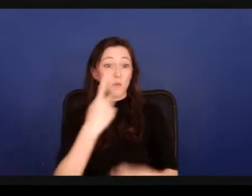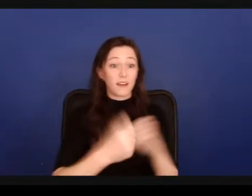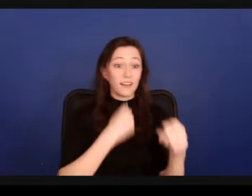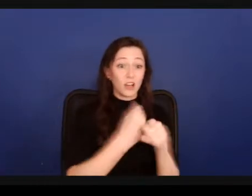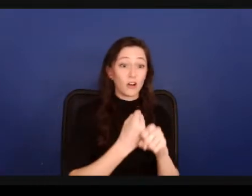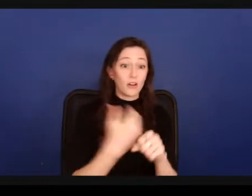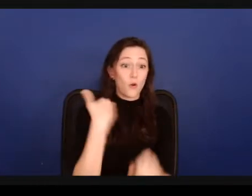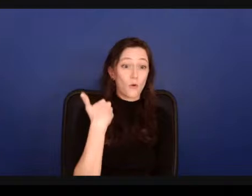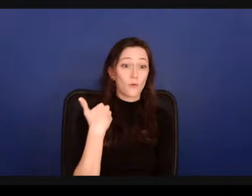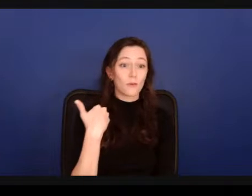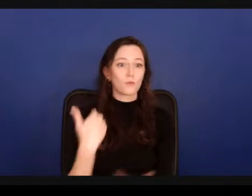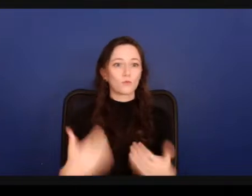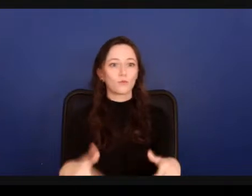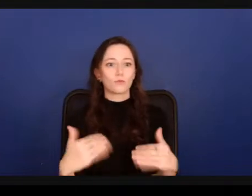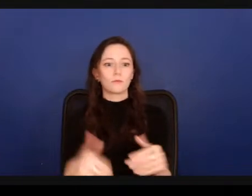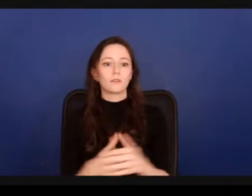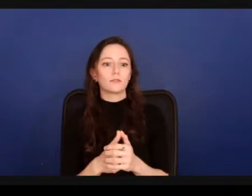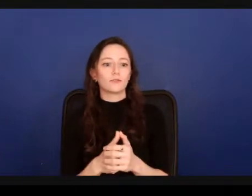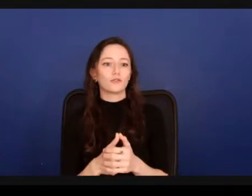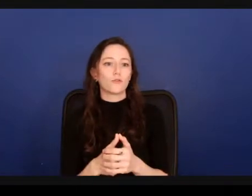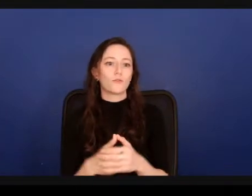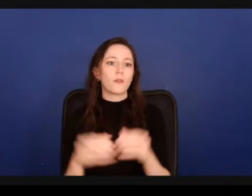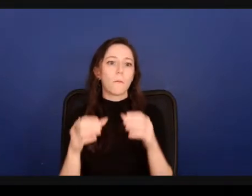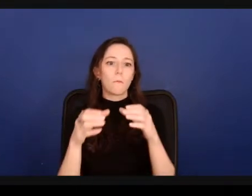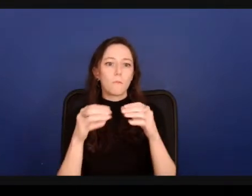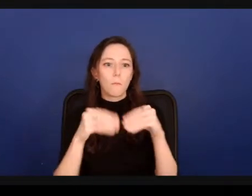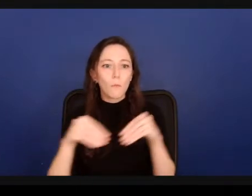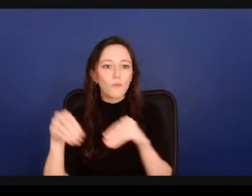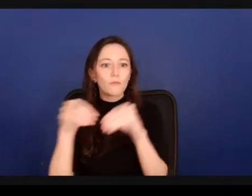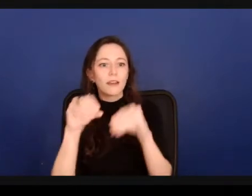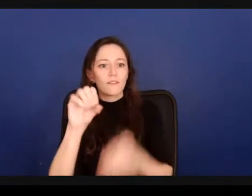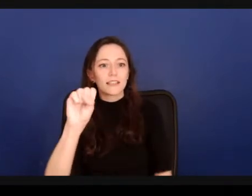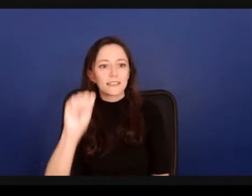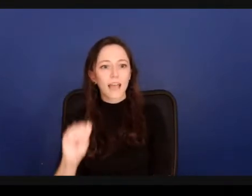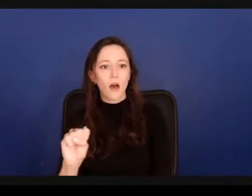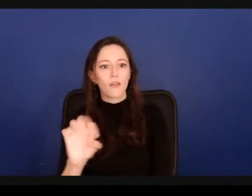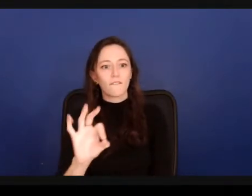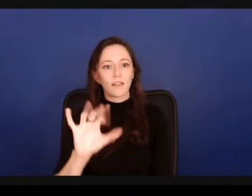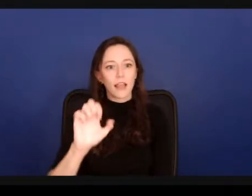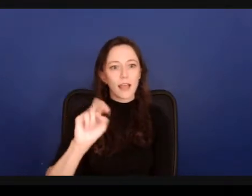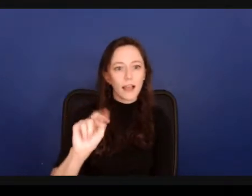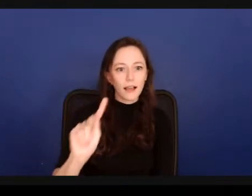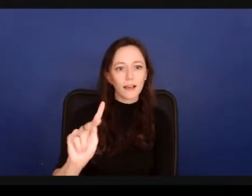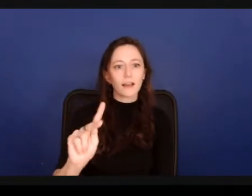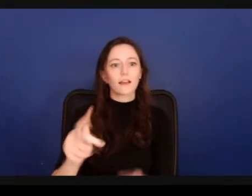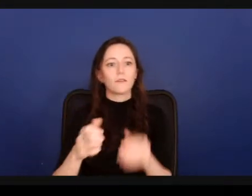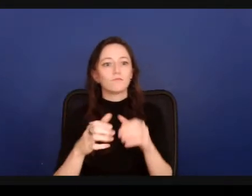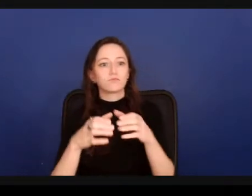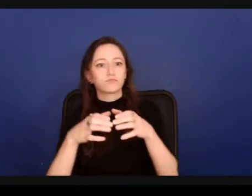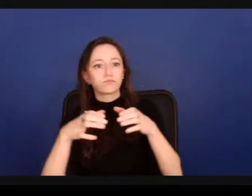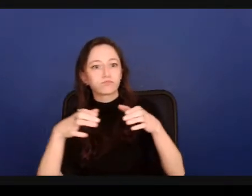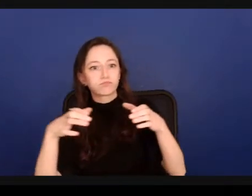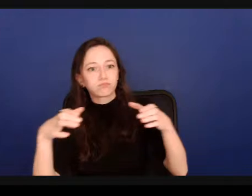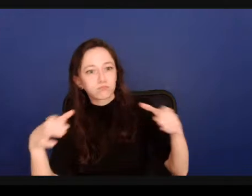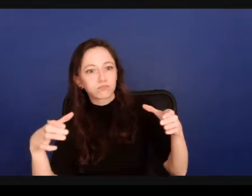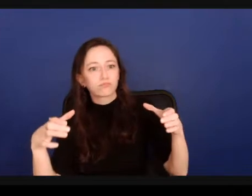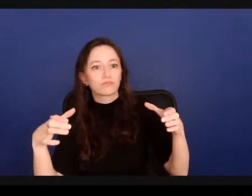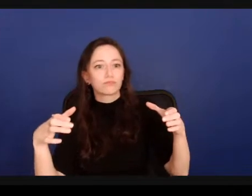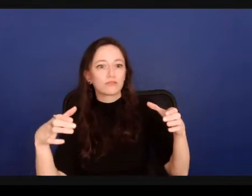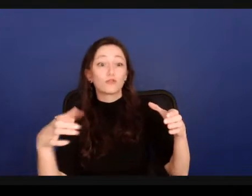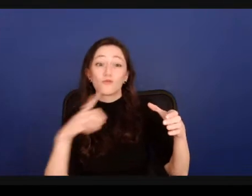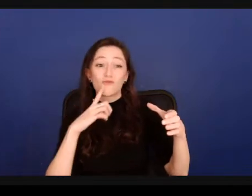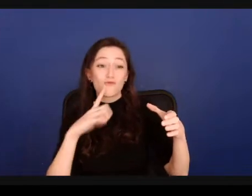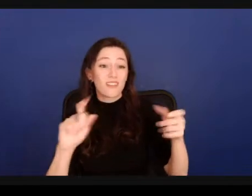with magma, movement of the south flank, the Kīlauea being shoved to the side as magma comes in. So this is a very dynamic